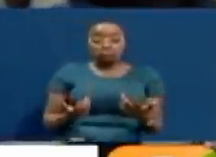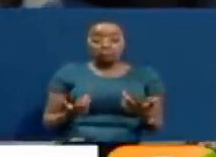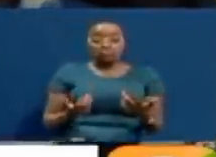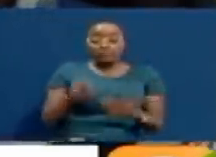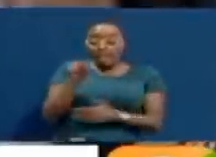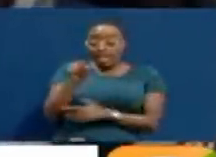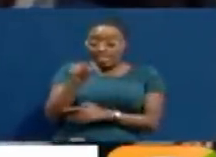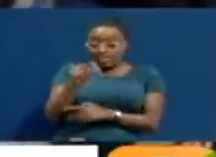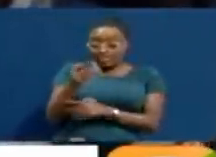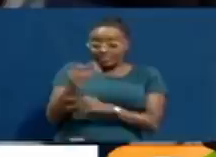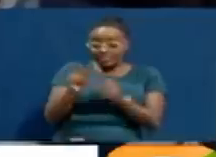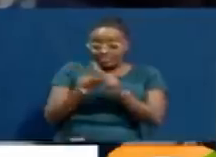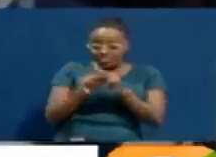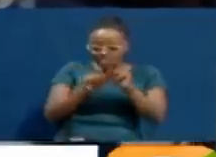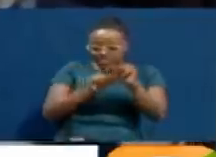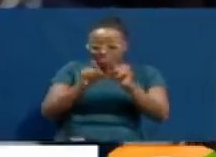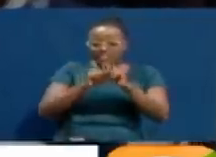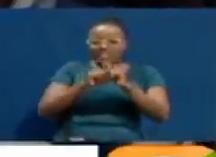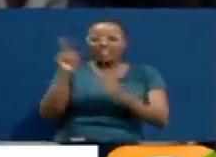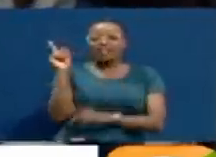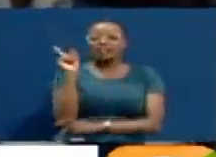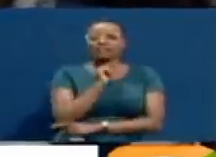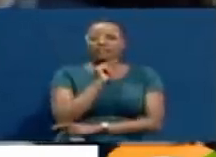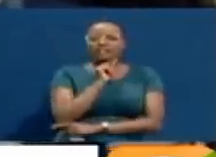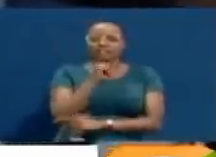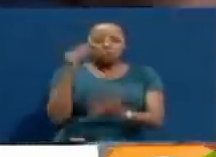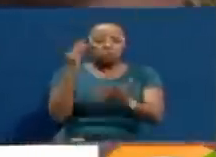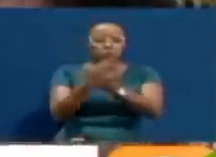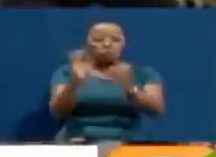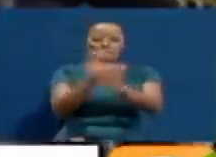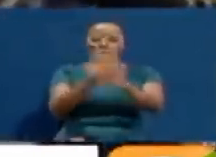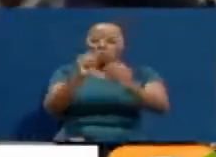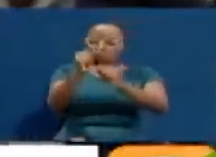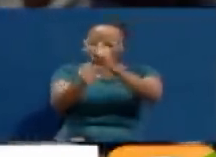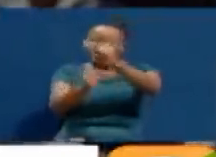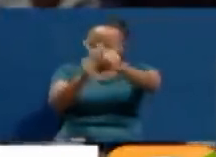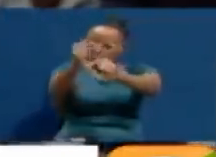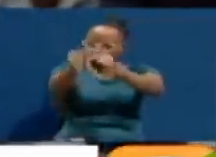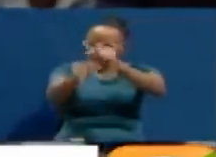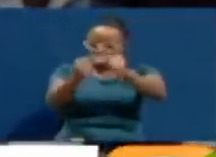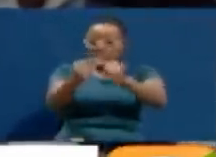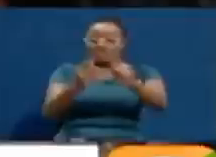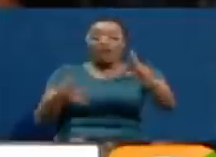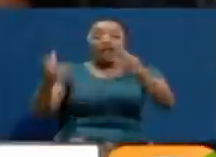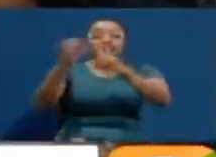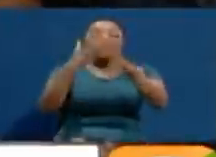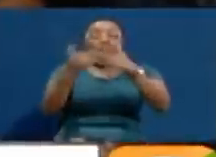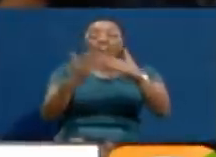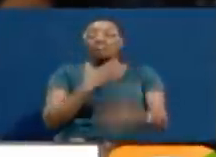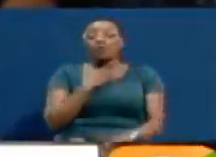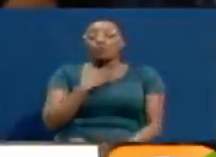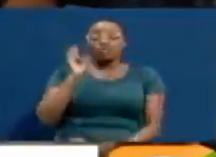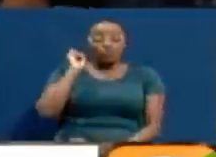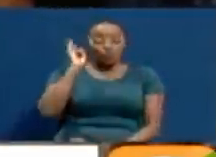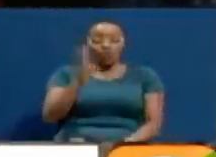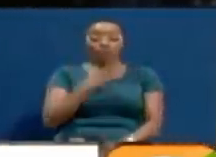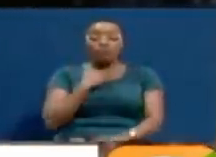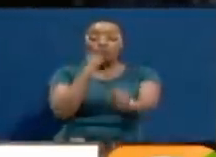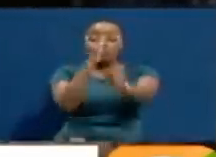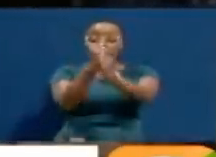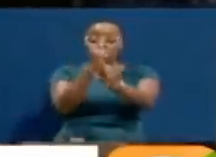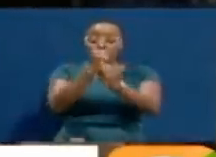Gari hii itaenda na haina break. Inaendelea na itafika kule inaelekea. Tunataka kazi